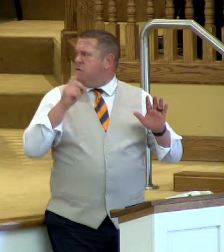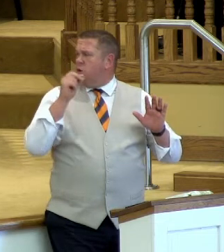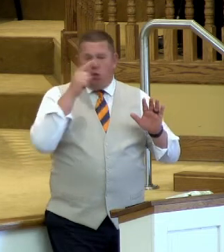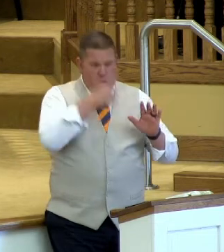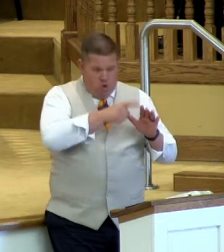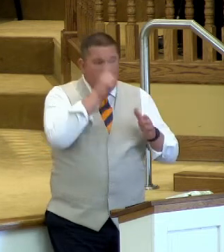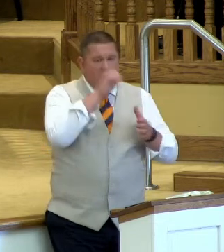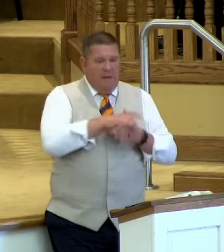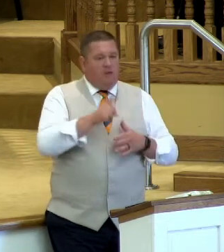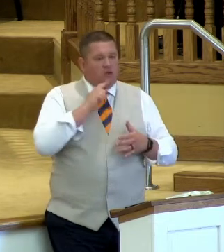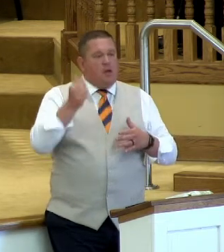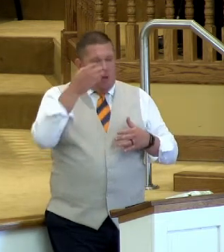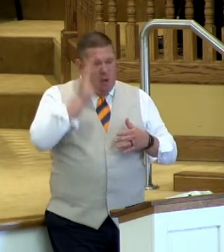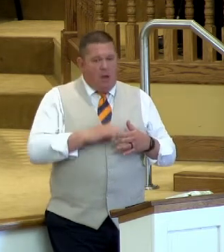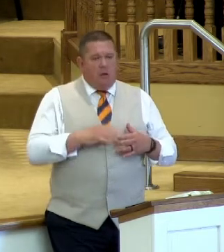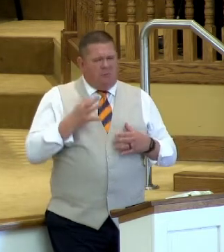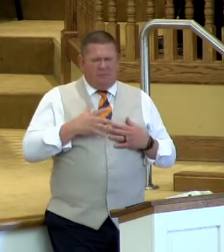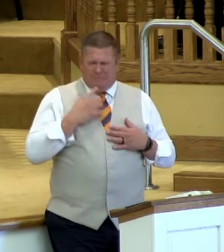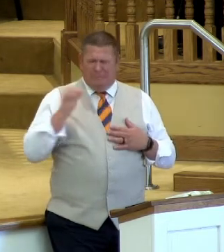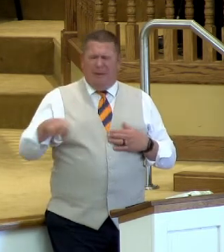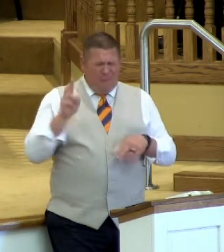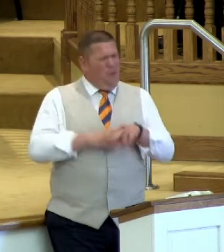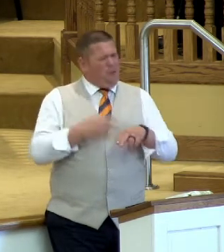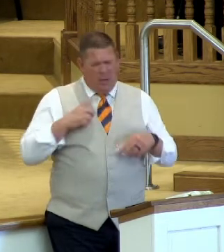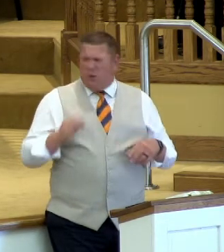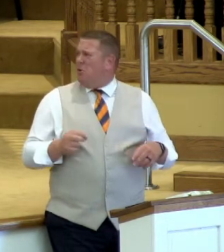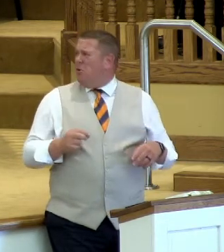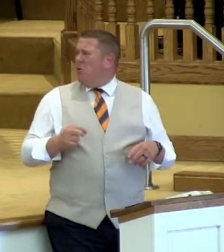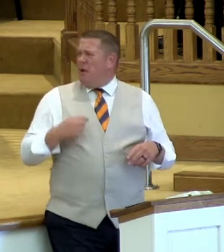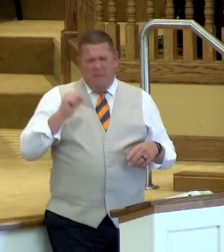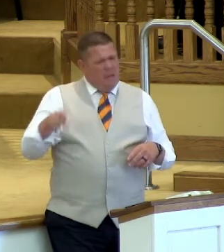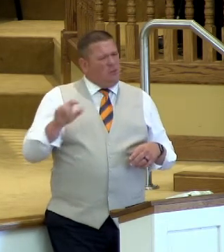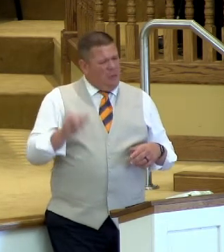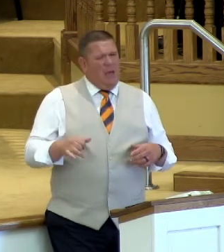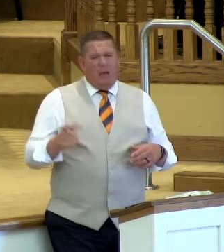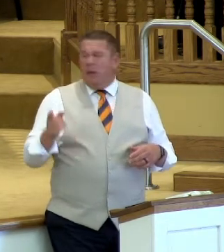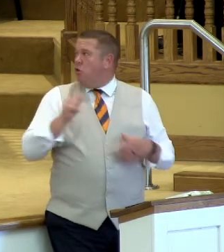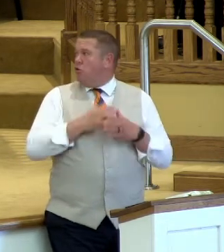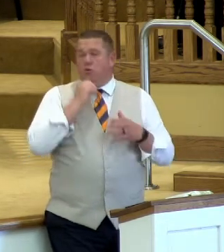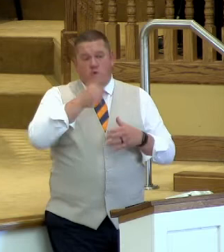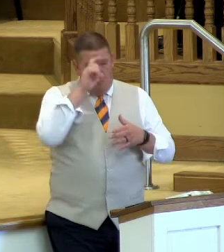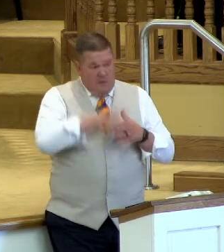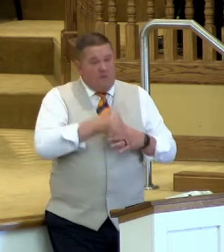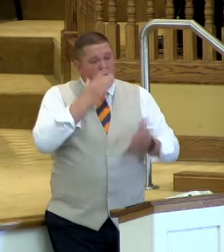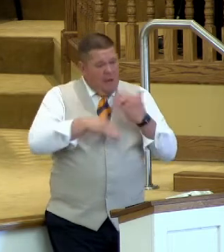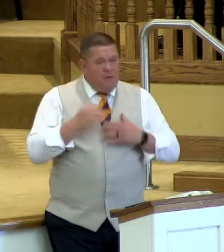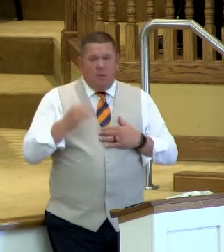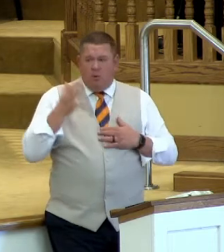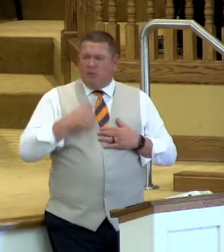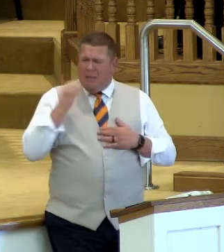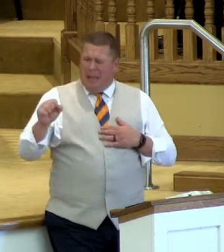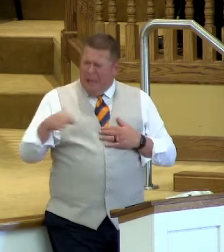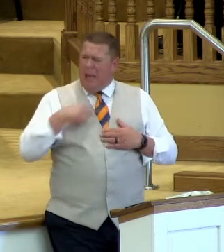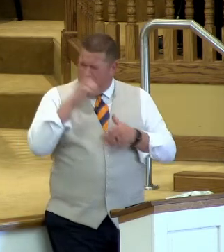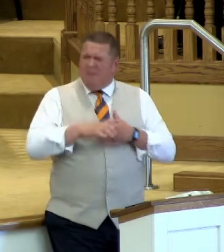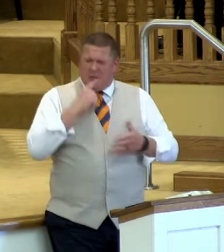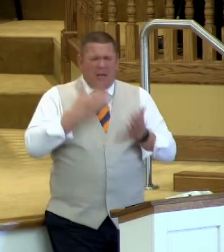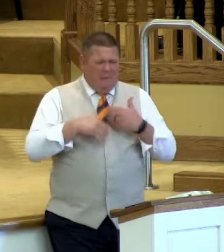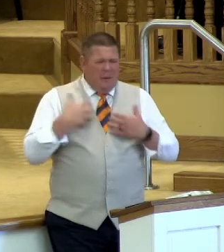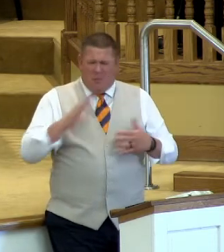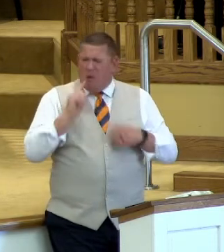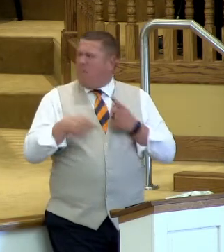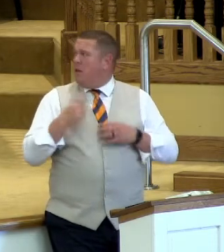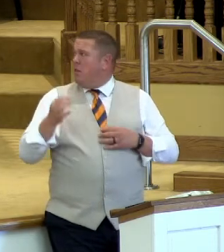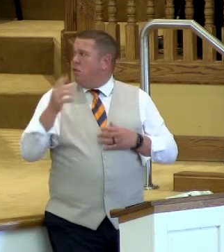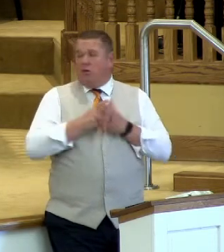do you believe that there's a God? And the preacher goes, yeah, of course, I'm asking you that. And the lawyer goes, do you believe that there's a heaven? The preacher's like, yeah, yeah, I want to talk to